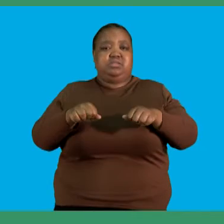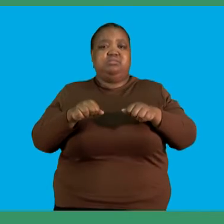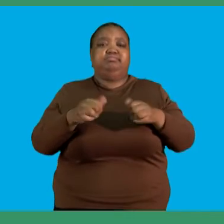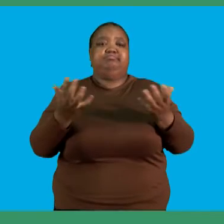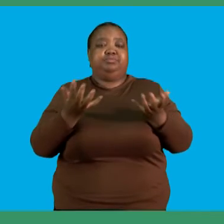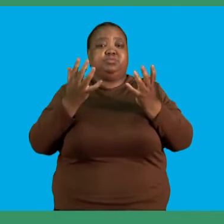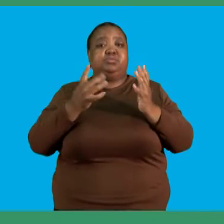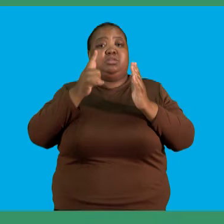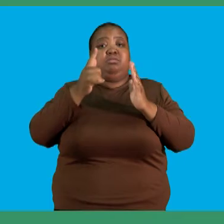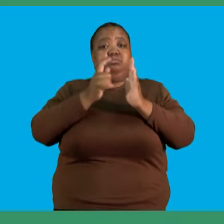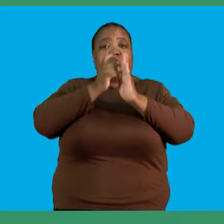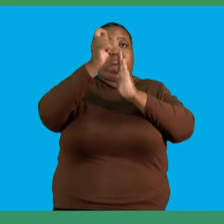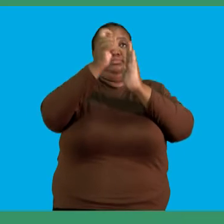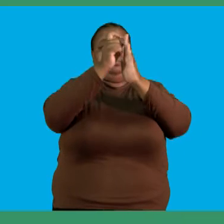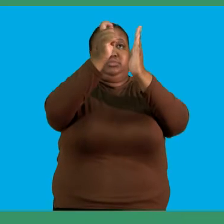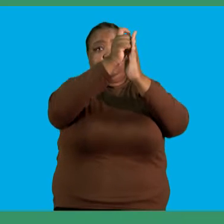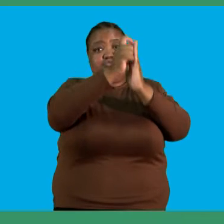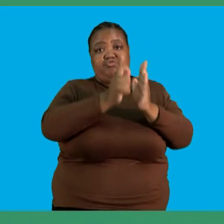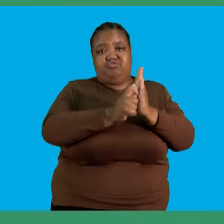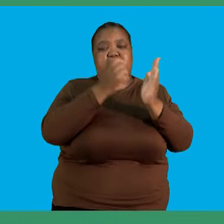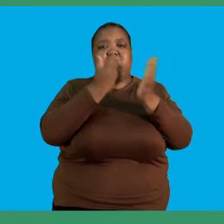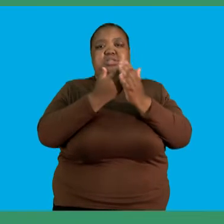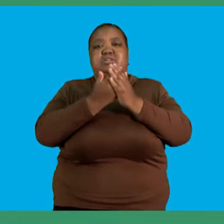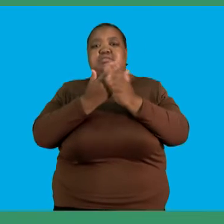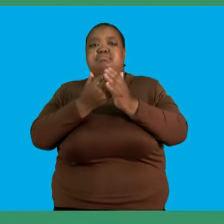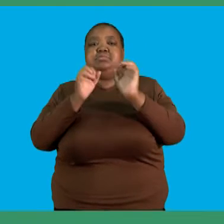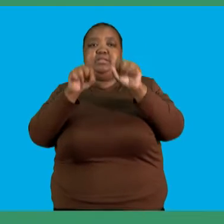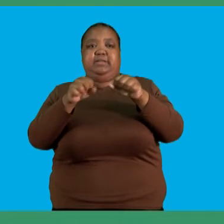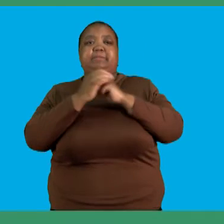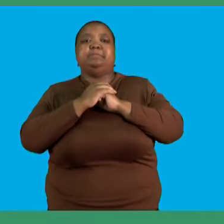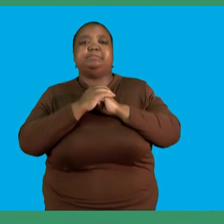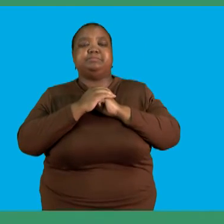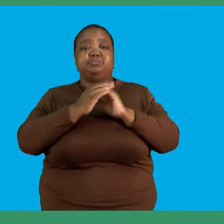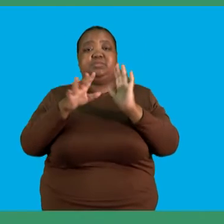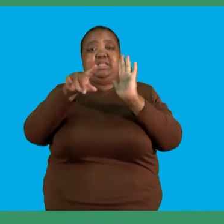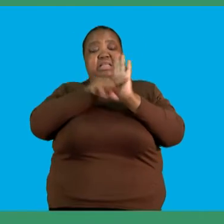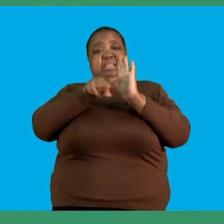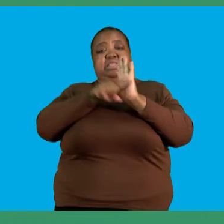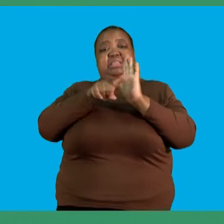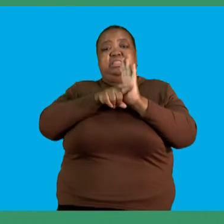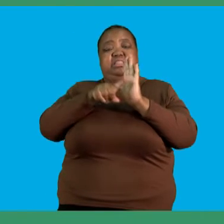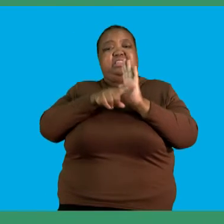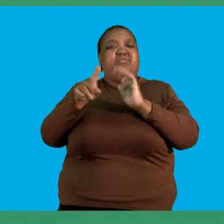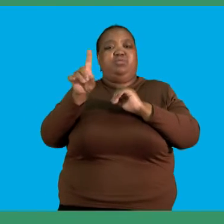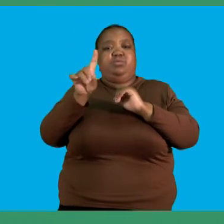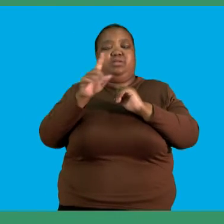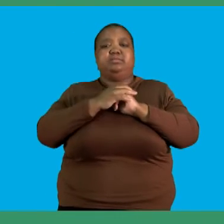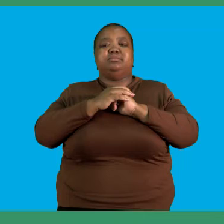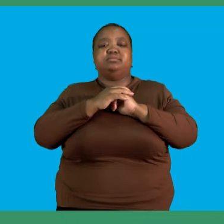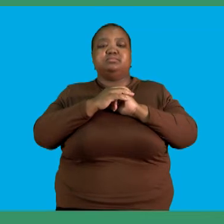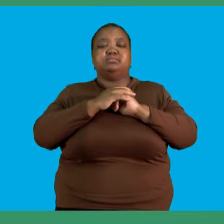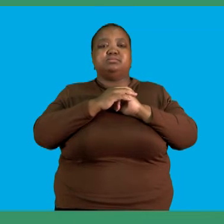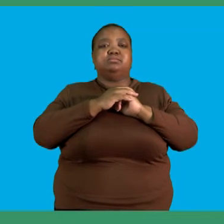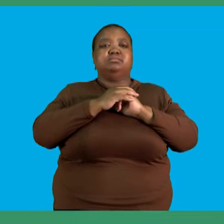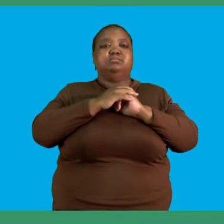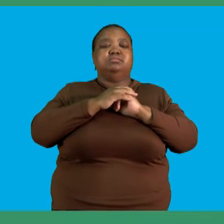are displayed, and this would allow you to write as I'm doing now with this presentation. And then the negatives